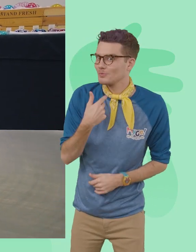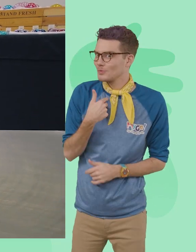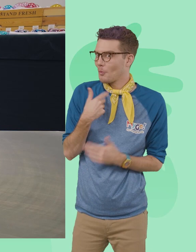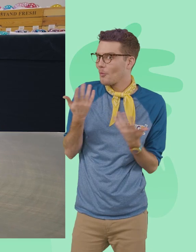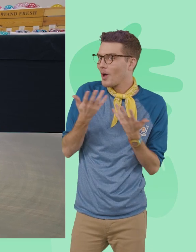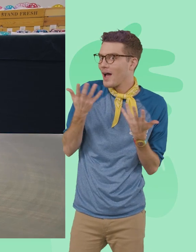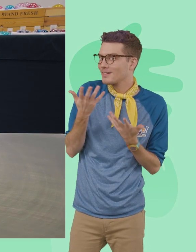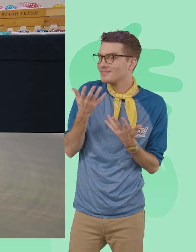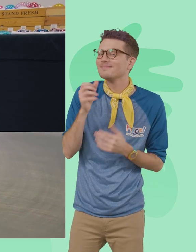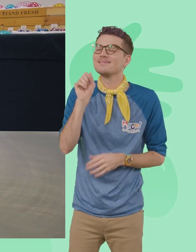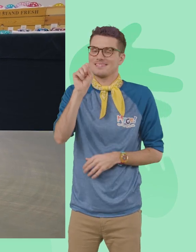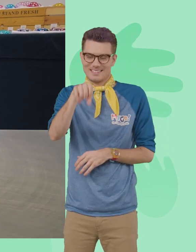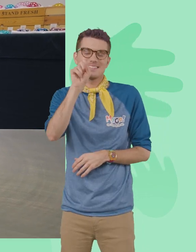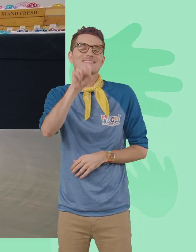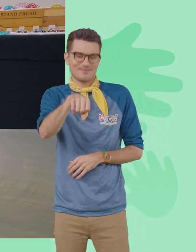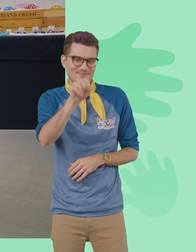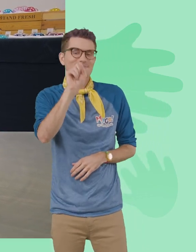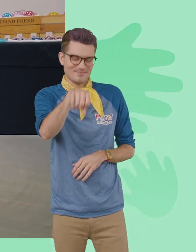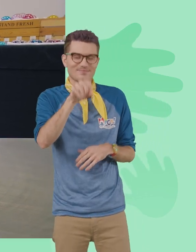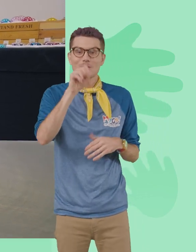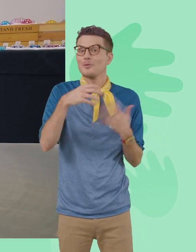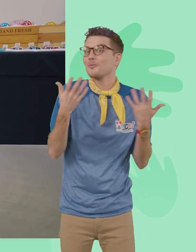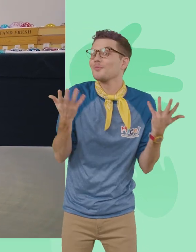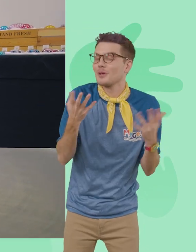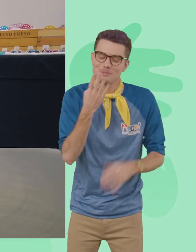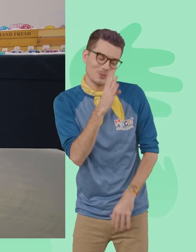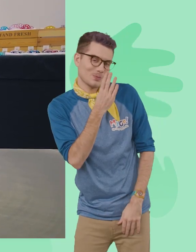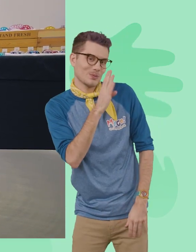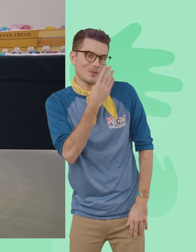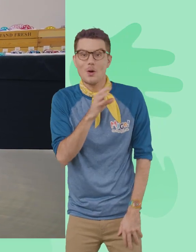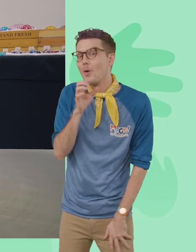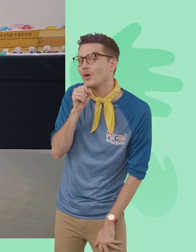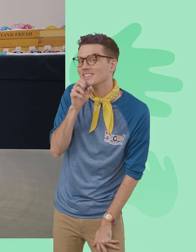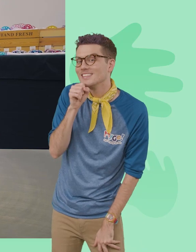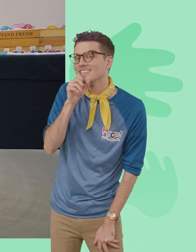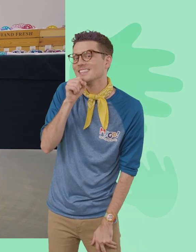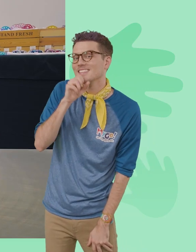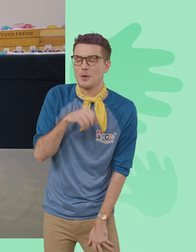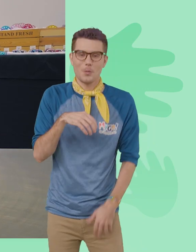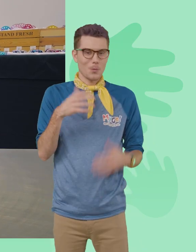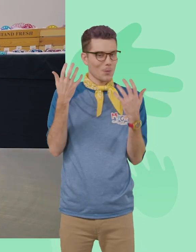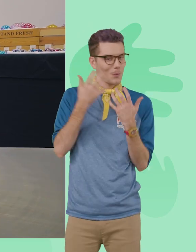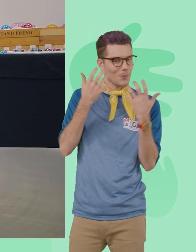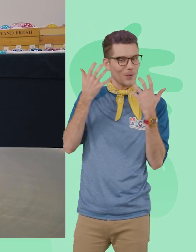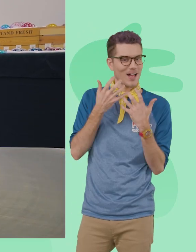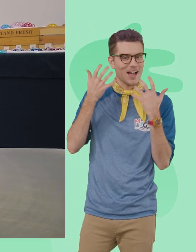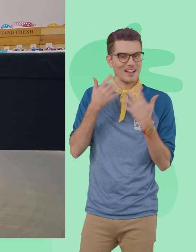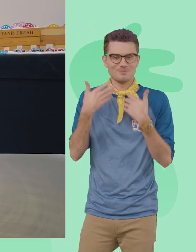remember my two colors that I used? Yeah. Blue and orange. Whoa.